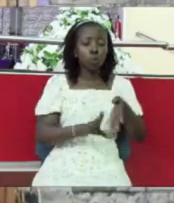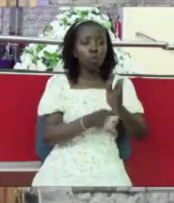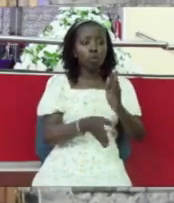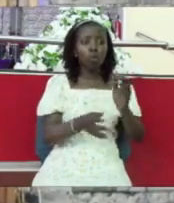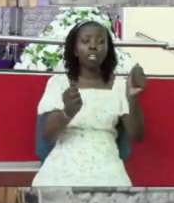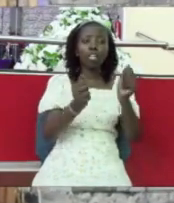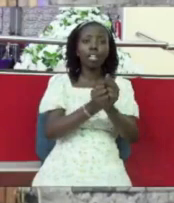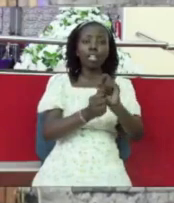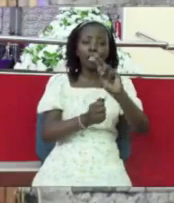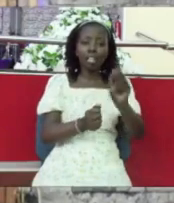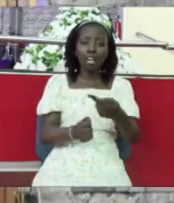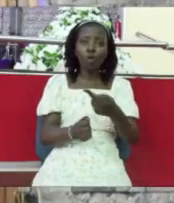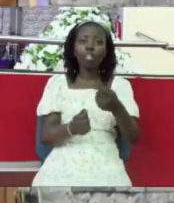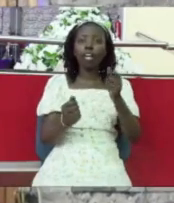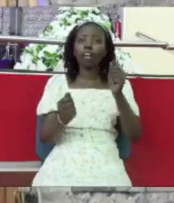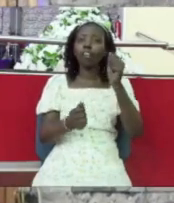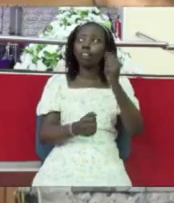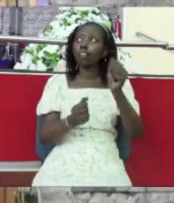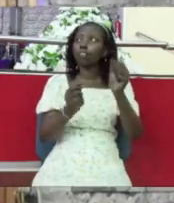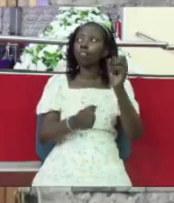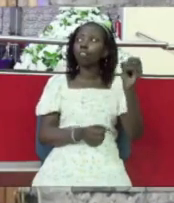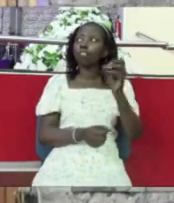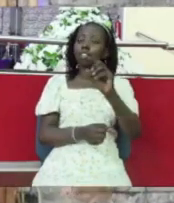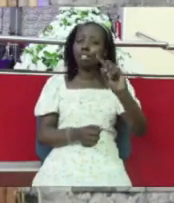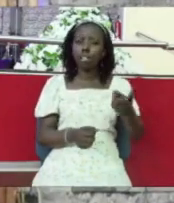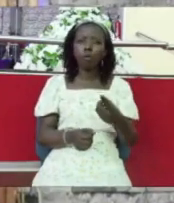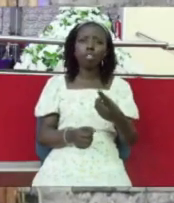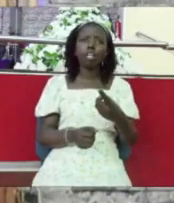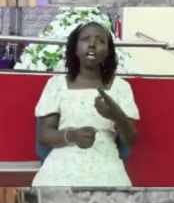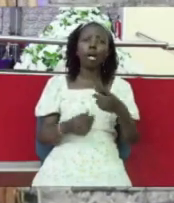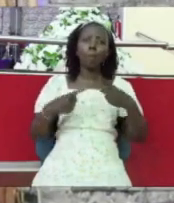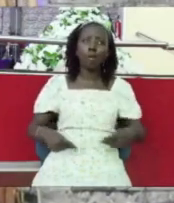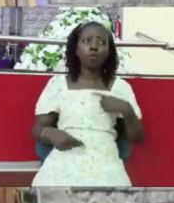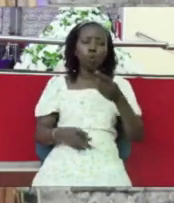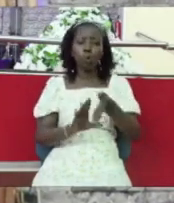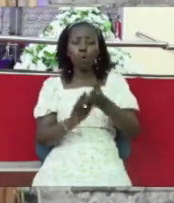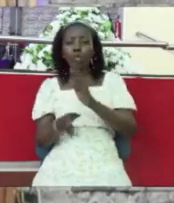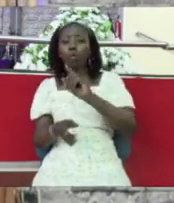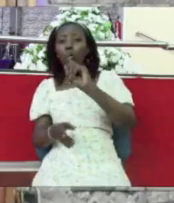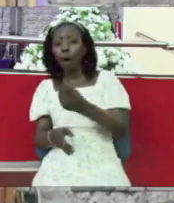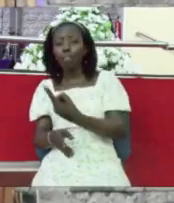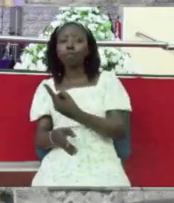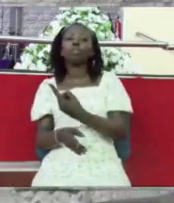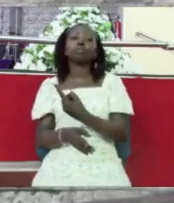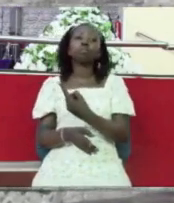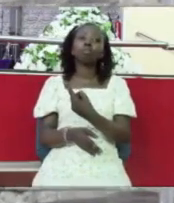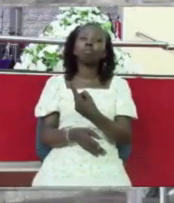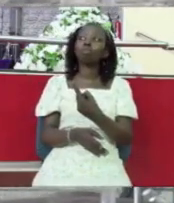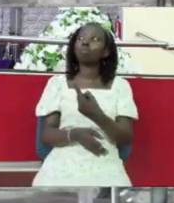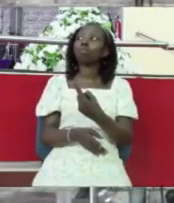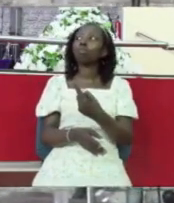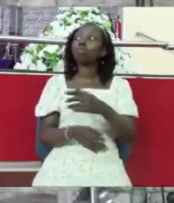50,000. Wale ambao wanatoa. The one who is withdrawing 1,000. Na yule ambaye anatoa 1,000 na wale wanatoa 20,000.